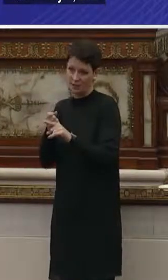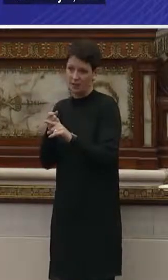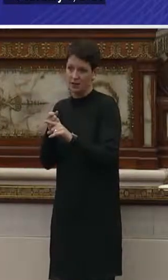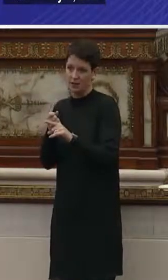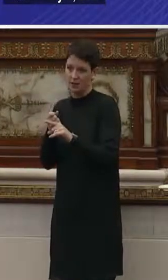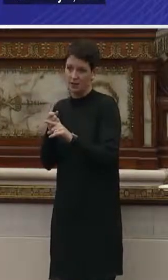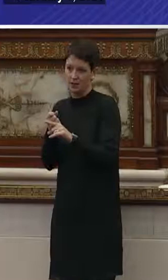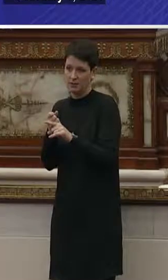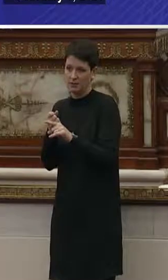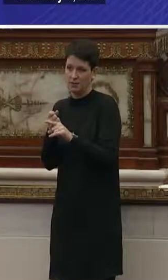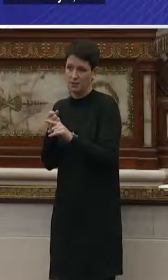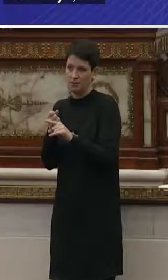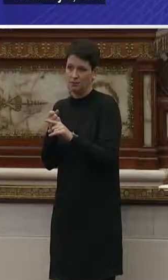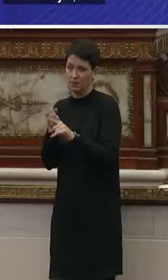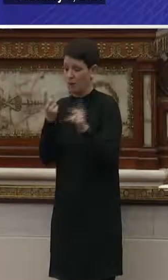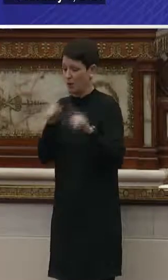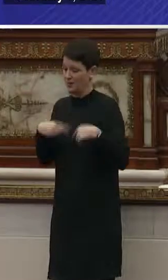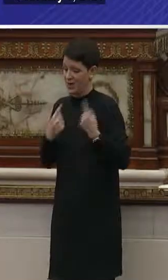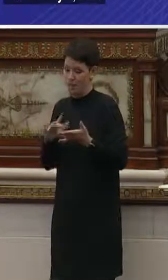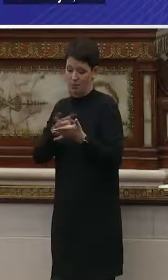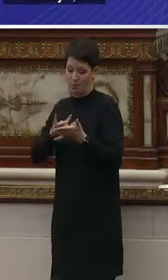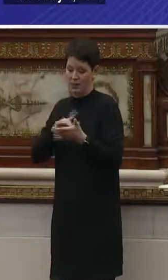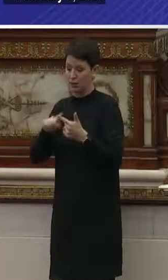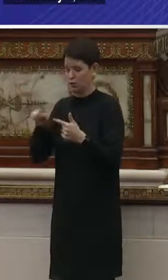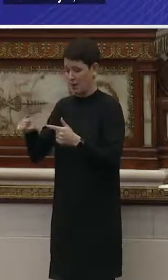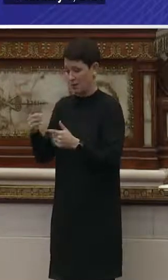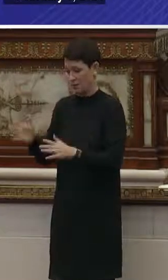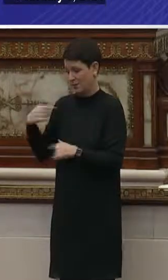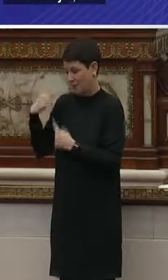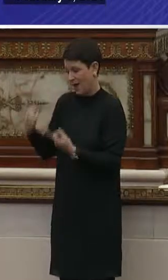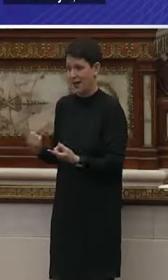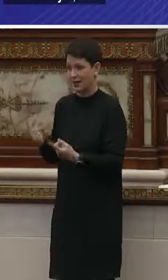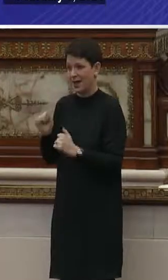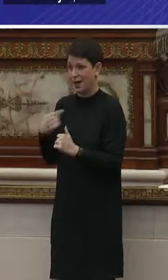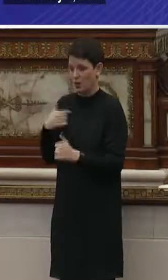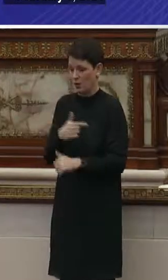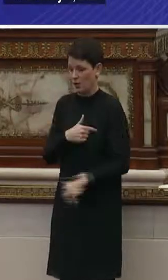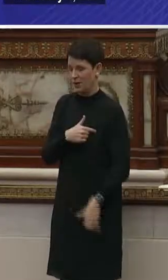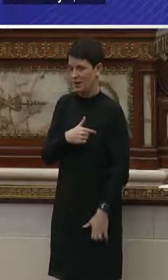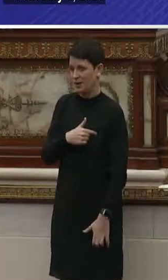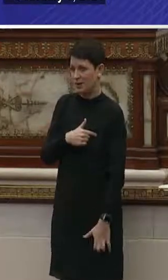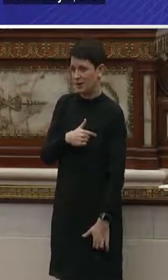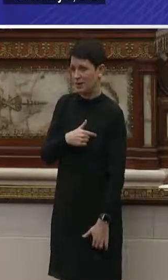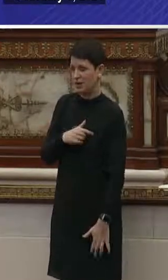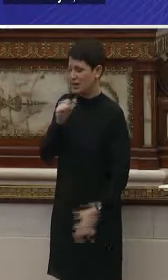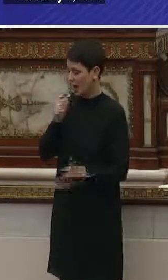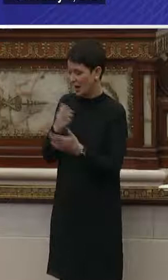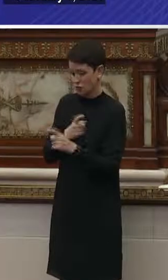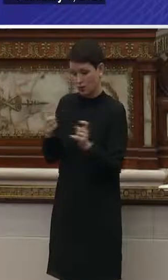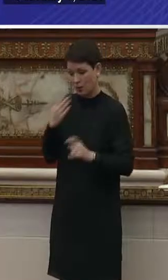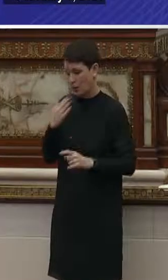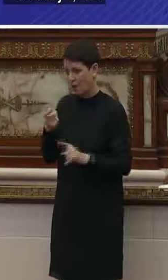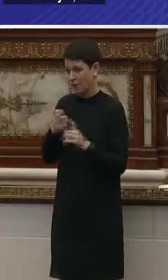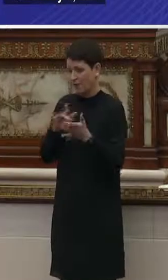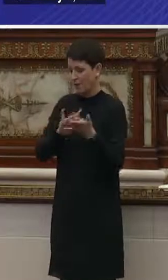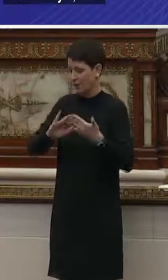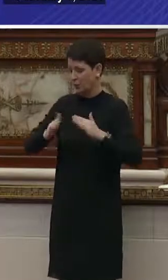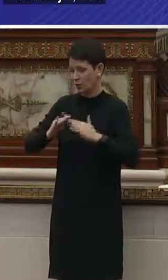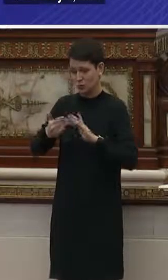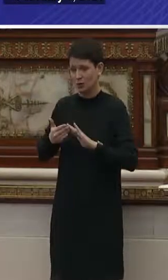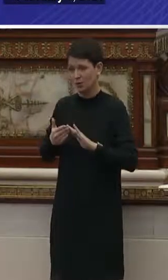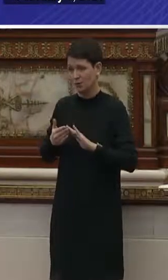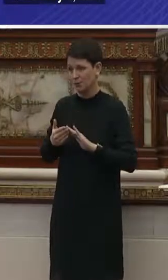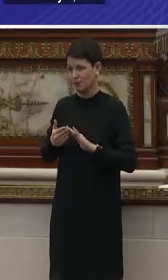by, what has happened medically to them in the past, the way we have been not treated well by the medical community.